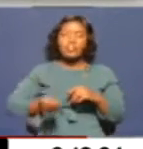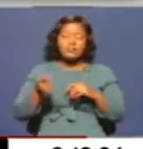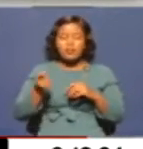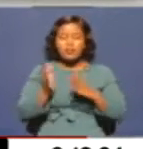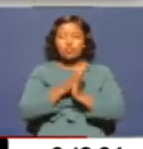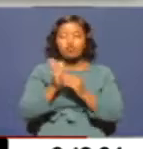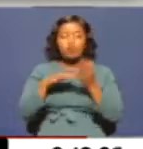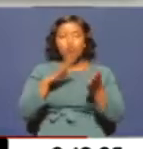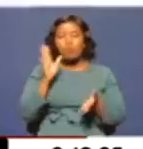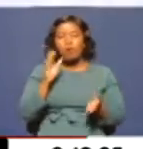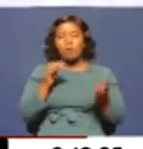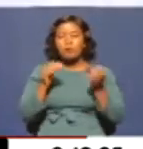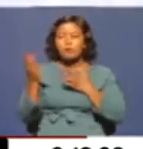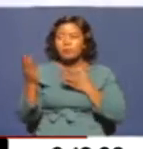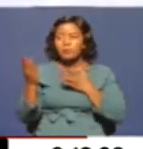is with that report.